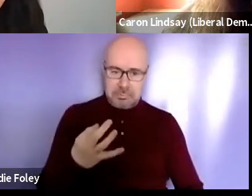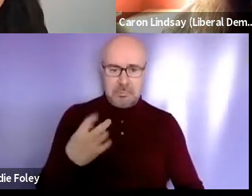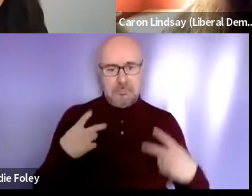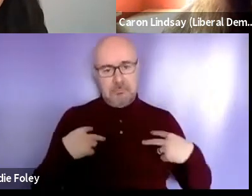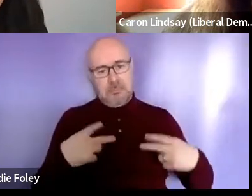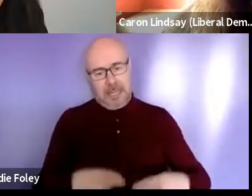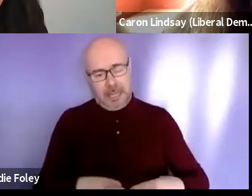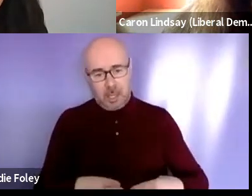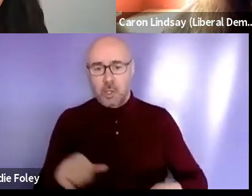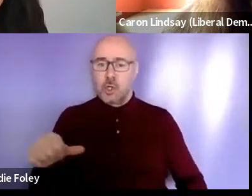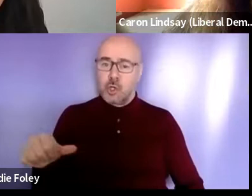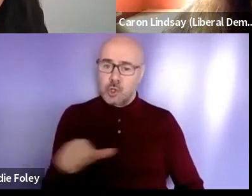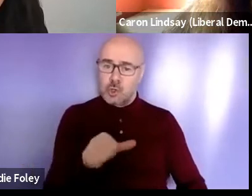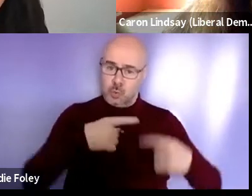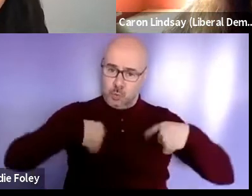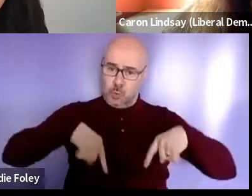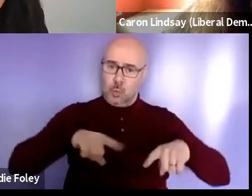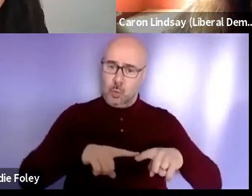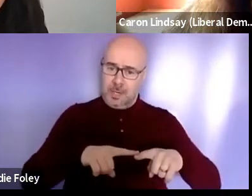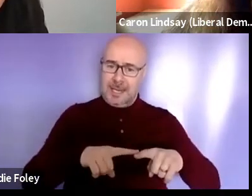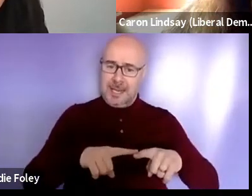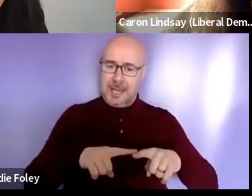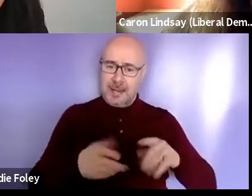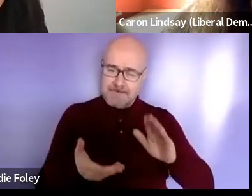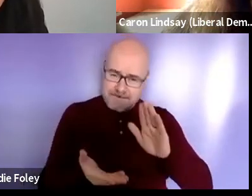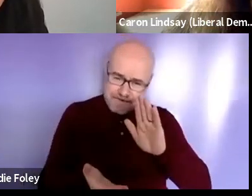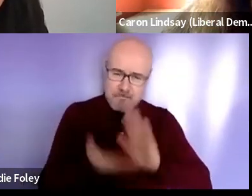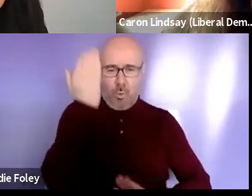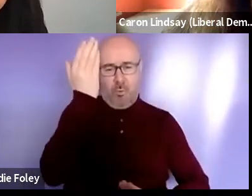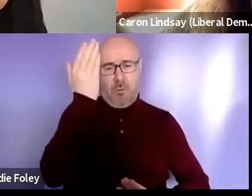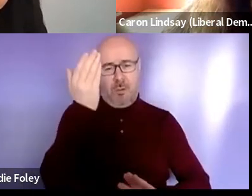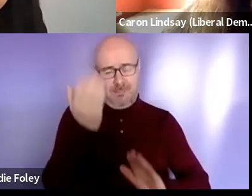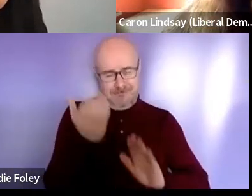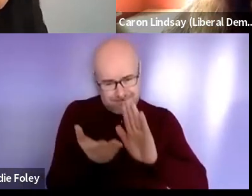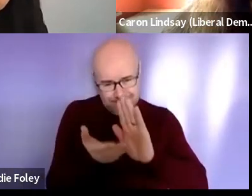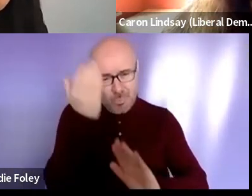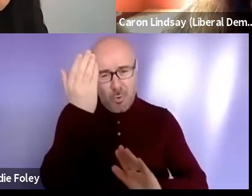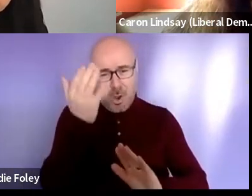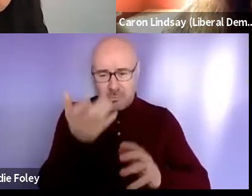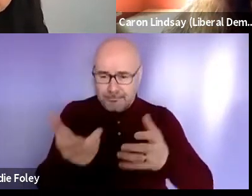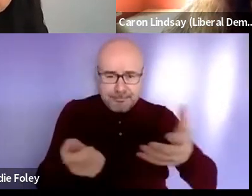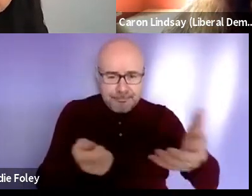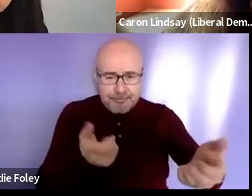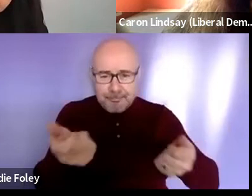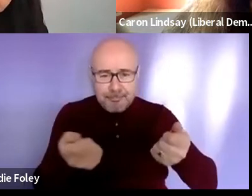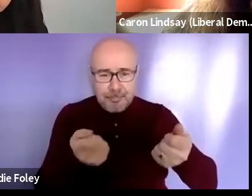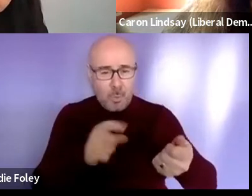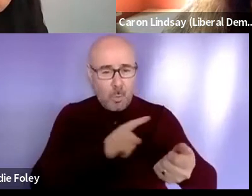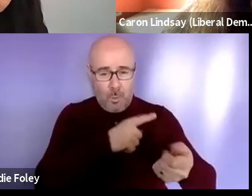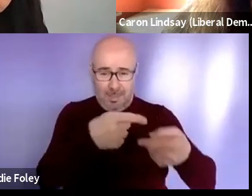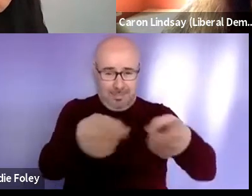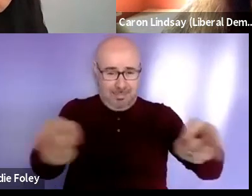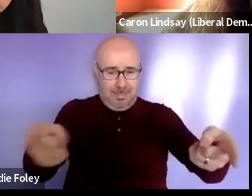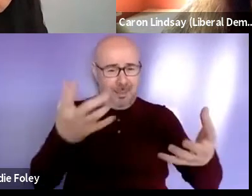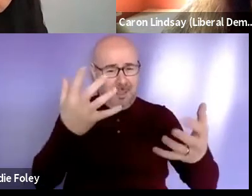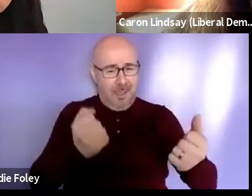involve, engage, harness the creativity and intelligence of people that know what they're talking about in this